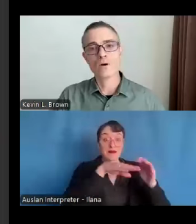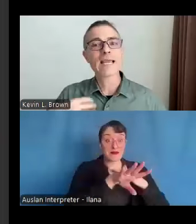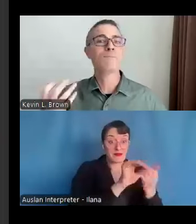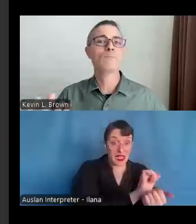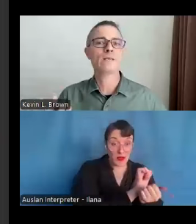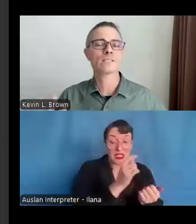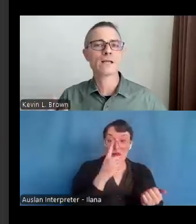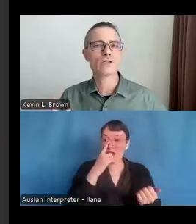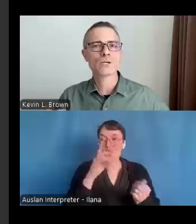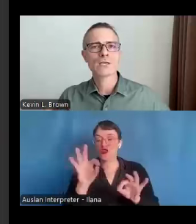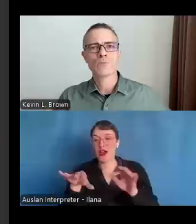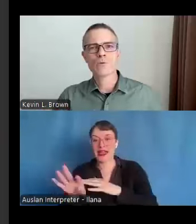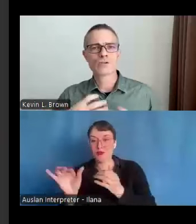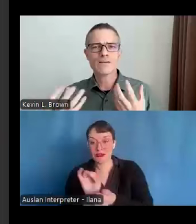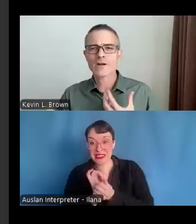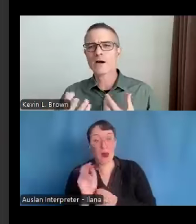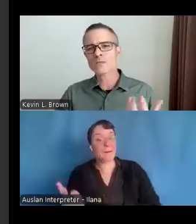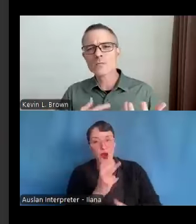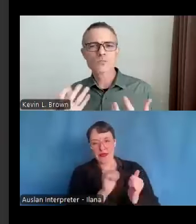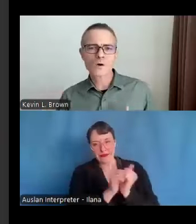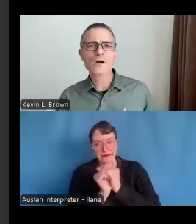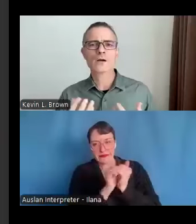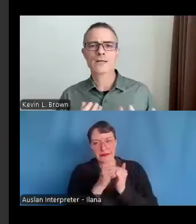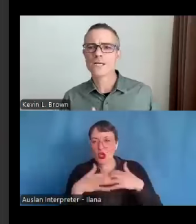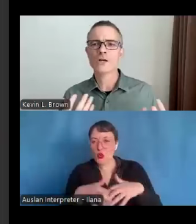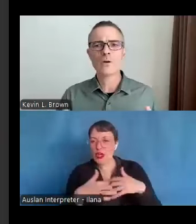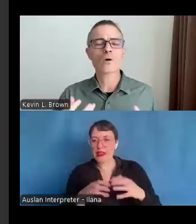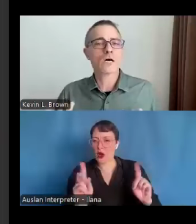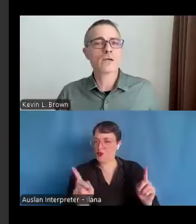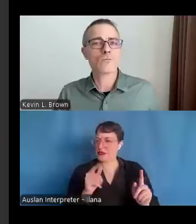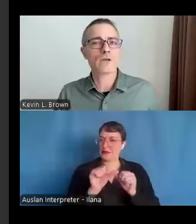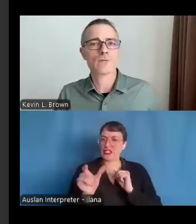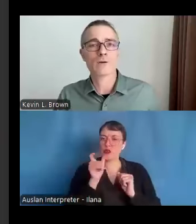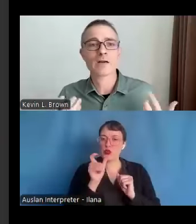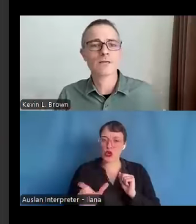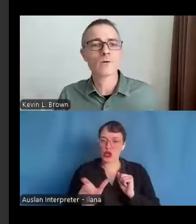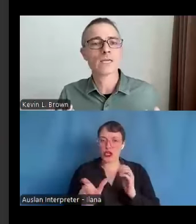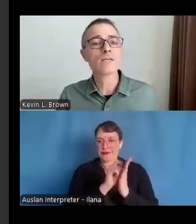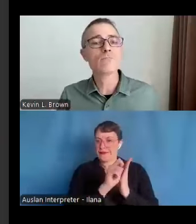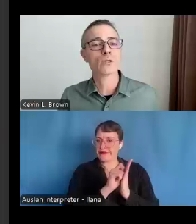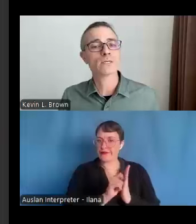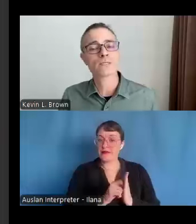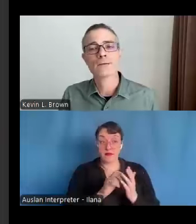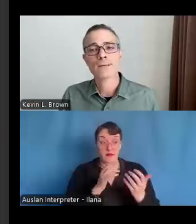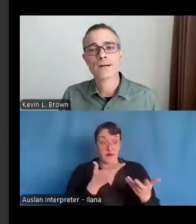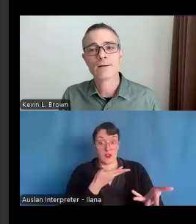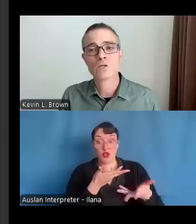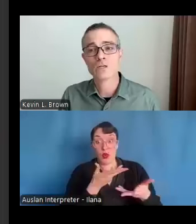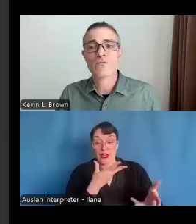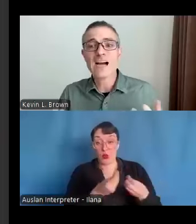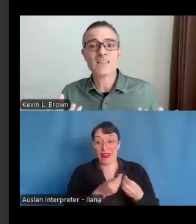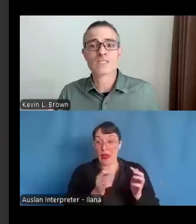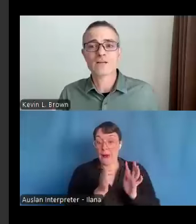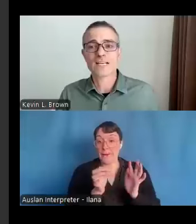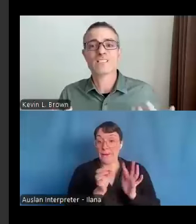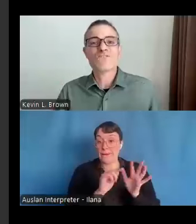when we came up with this language, we were trying to figure out what's the best word. And, we were talking with their paralegals in prisons to